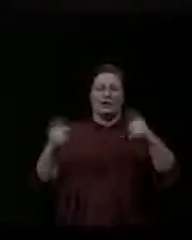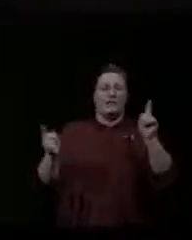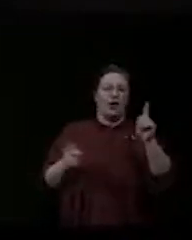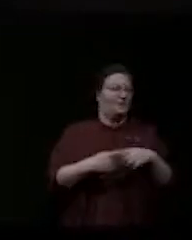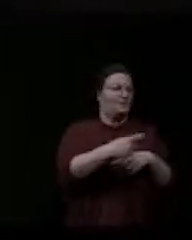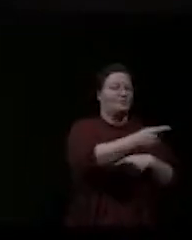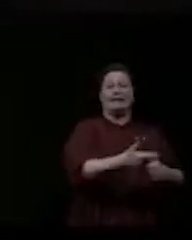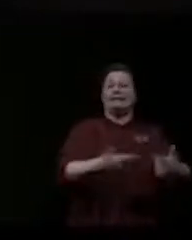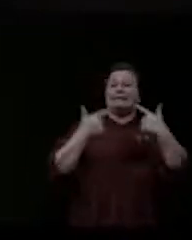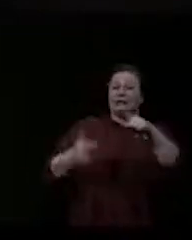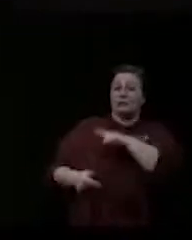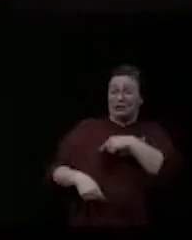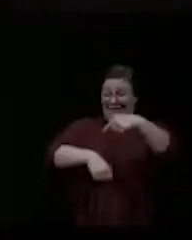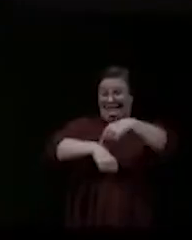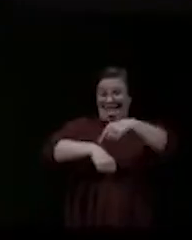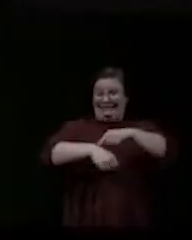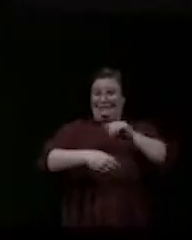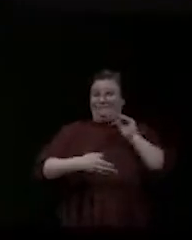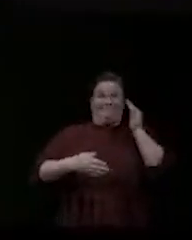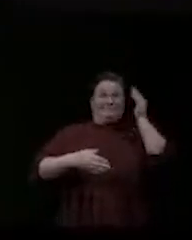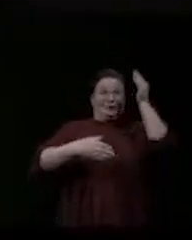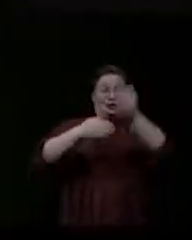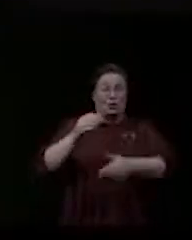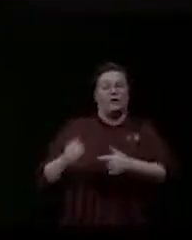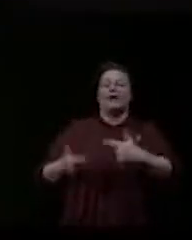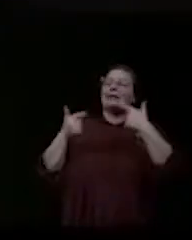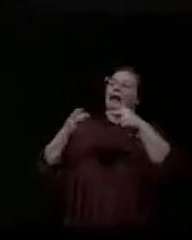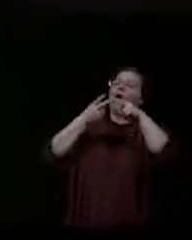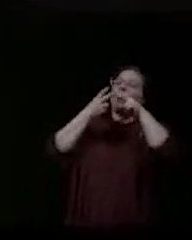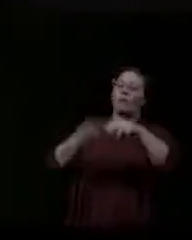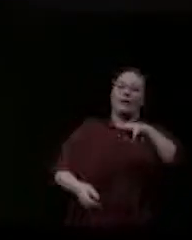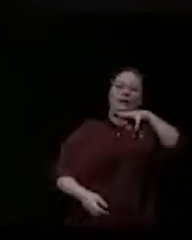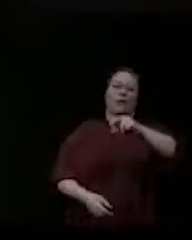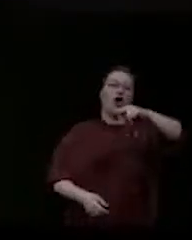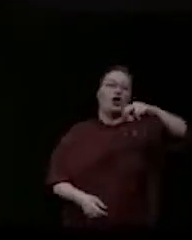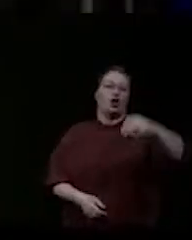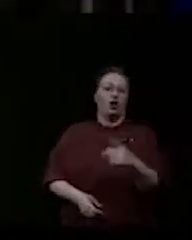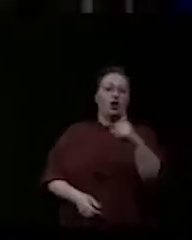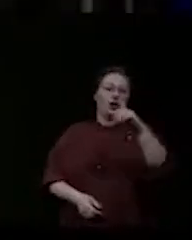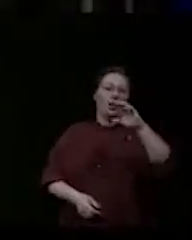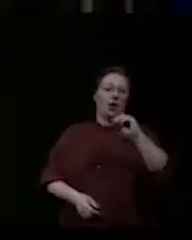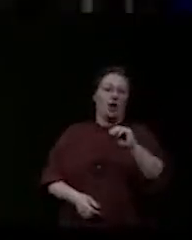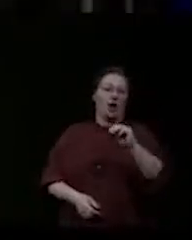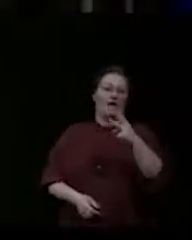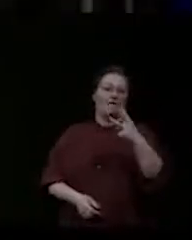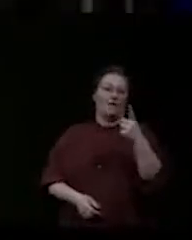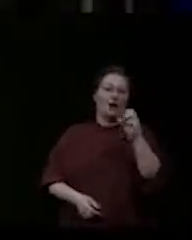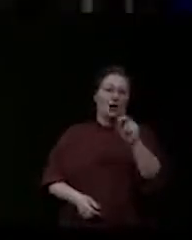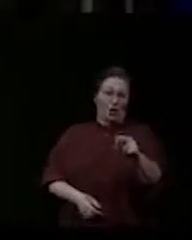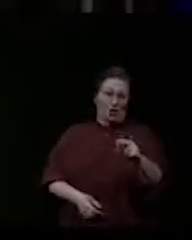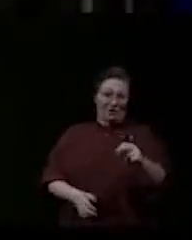much. Unfortunately, the time is over, but we thank you again very much, Mary Lawlor.